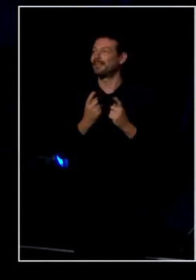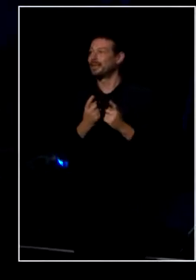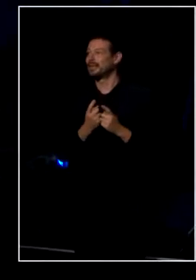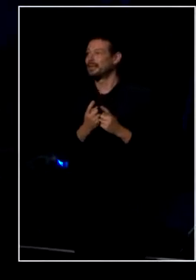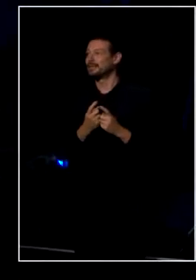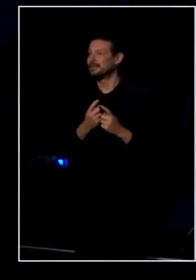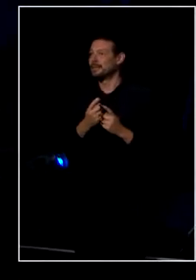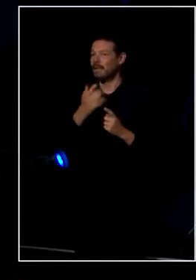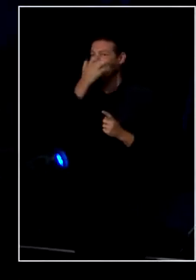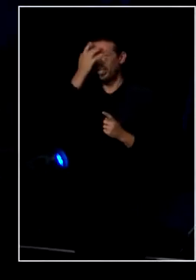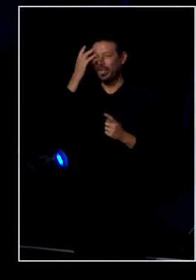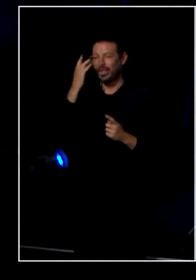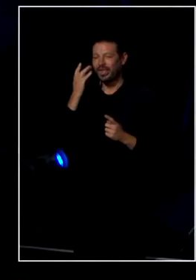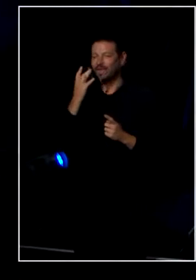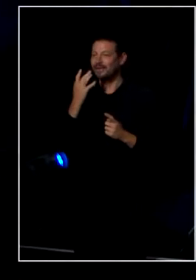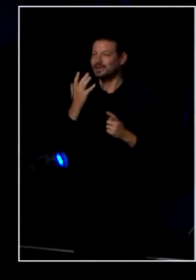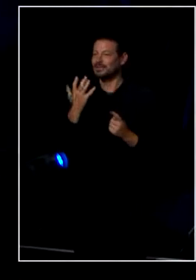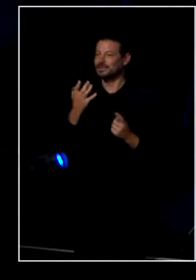it's hurtful.